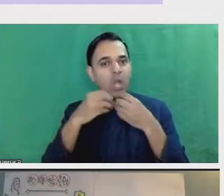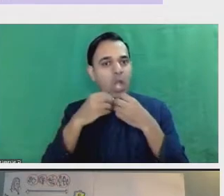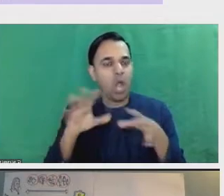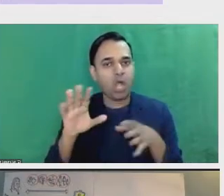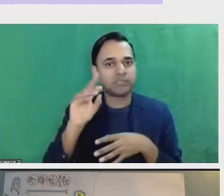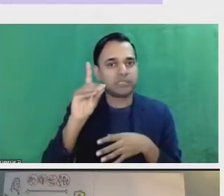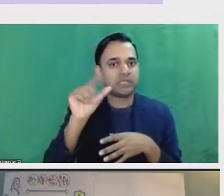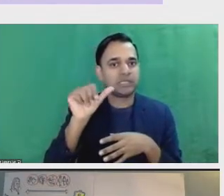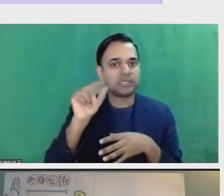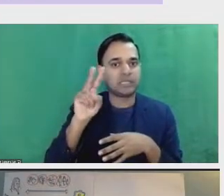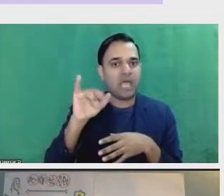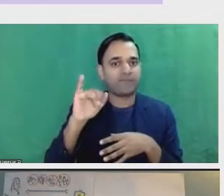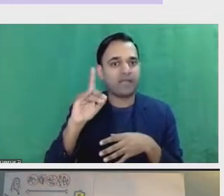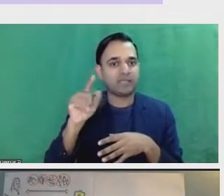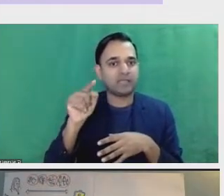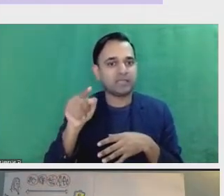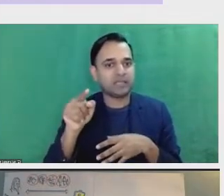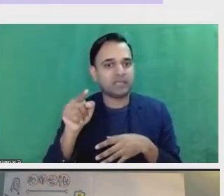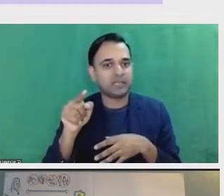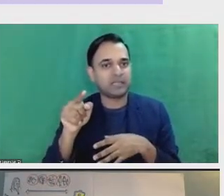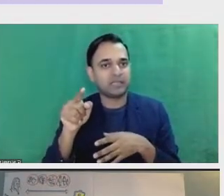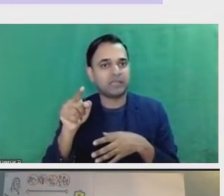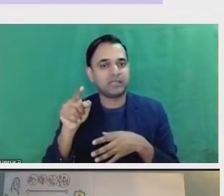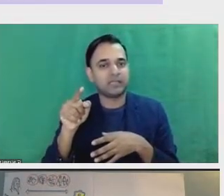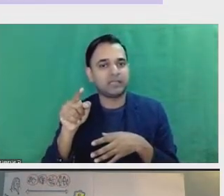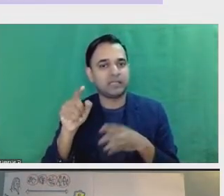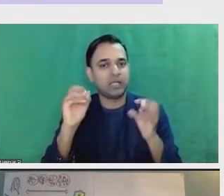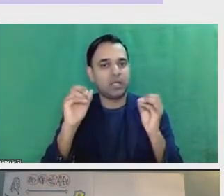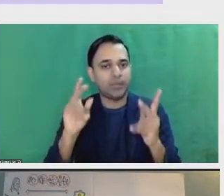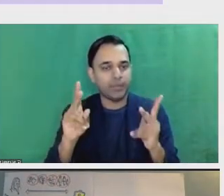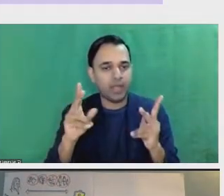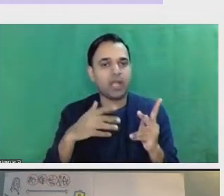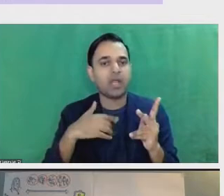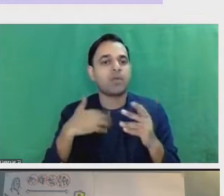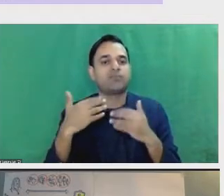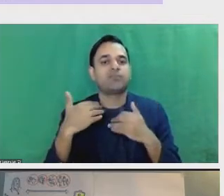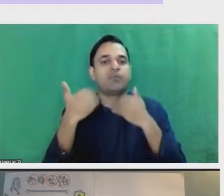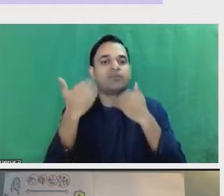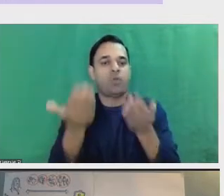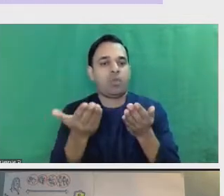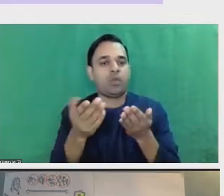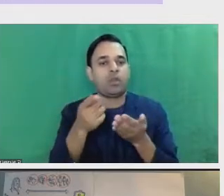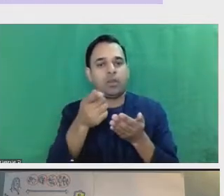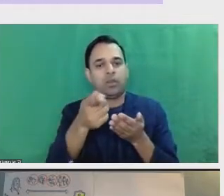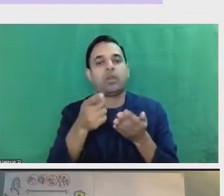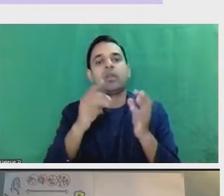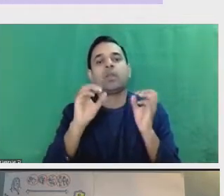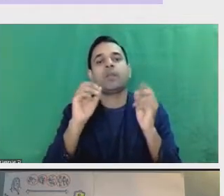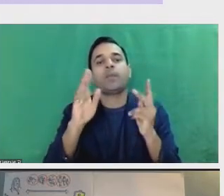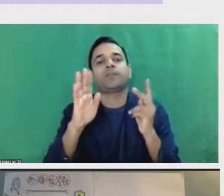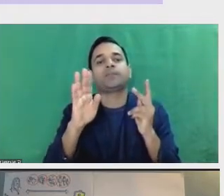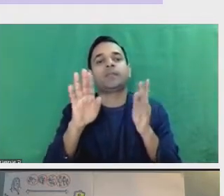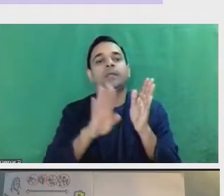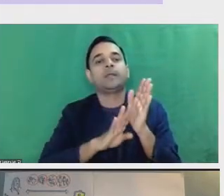can actually move over to you, Ms. Rai. Developing frameworks and policies is just one side of the coin. We've heard